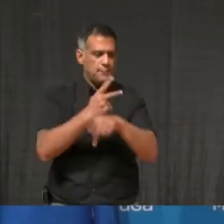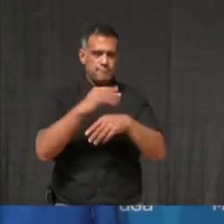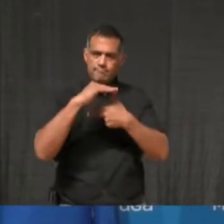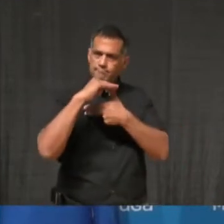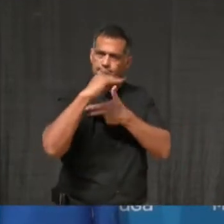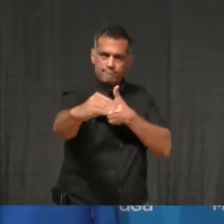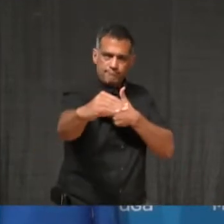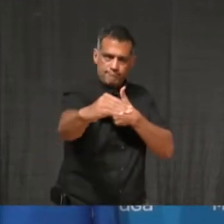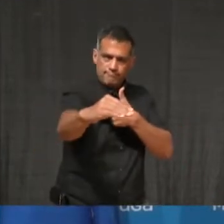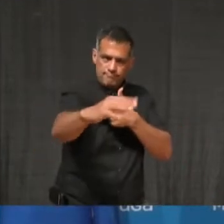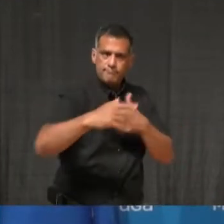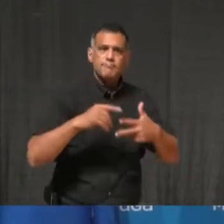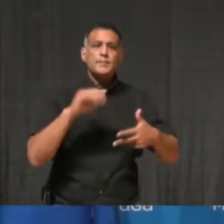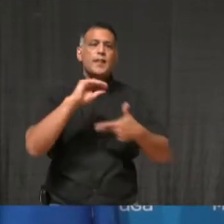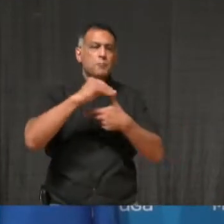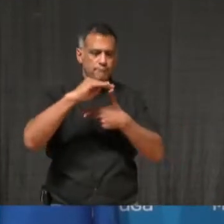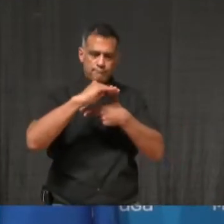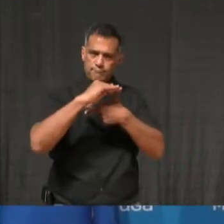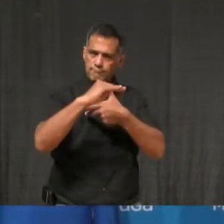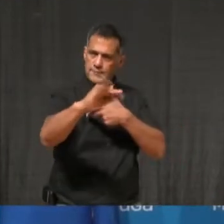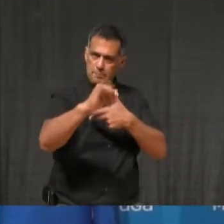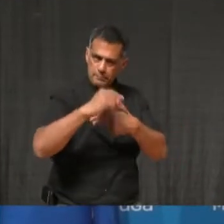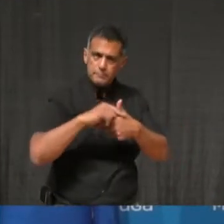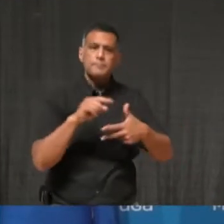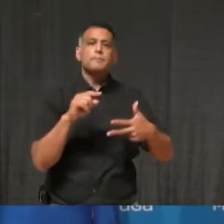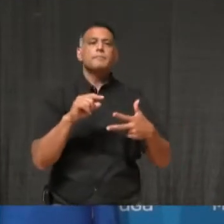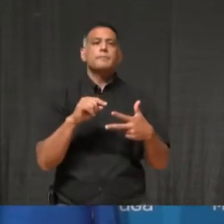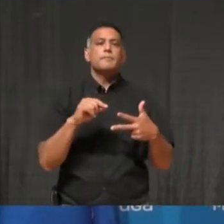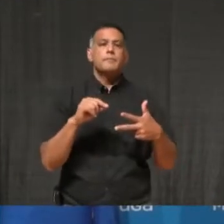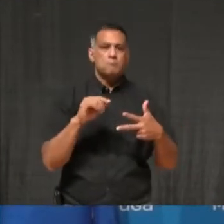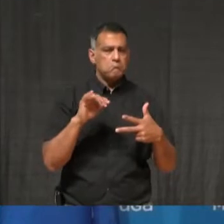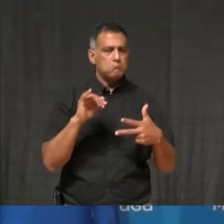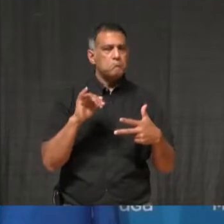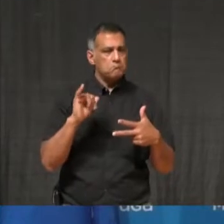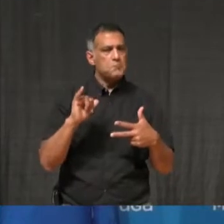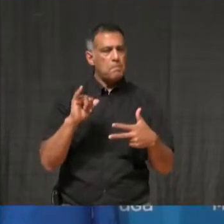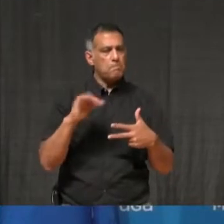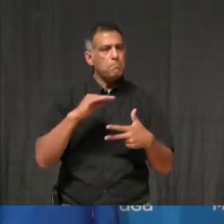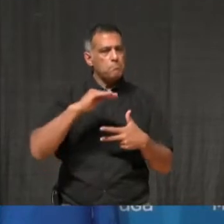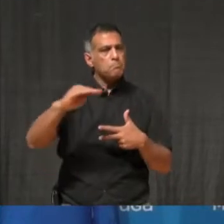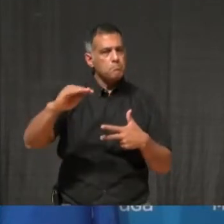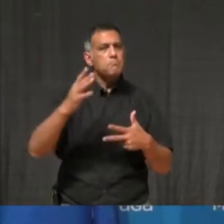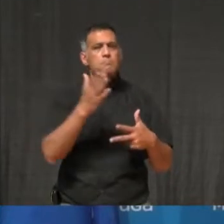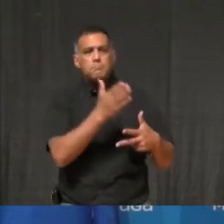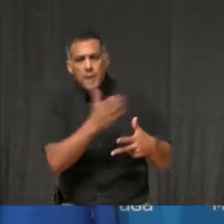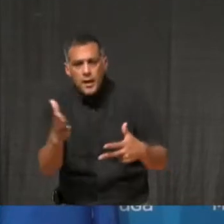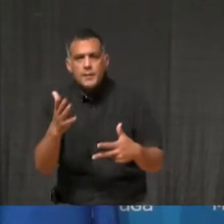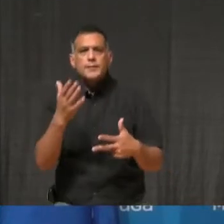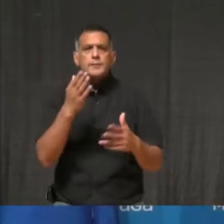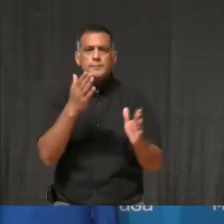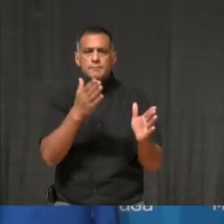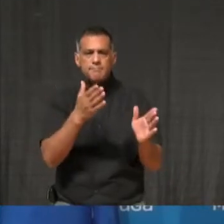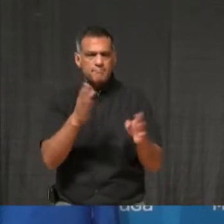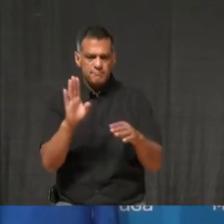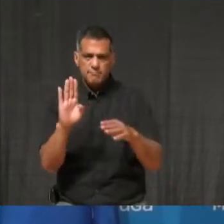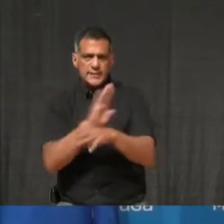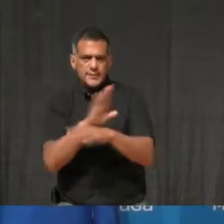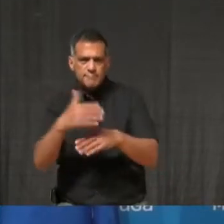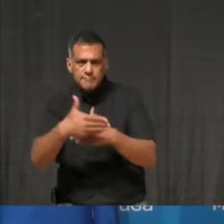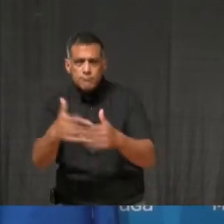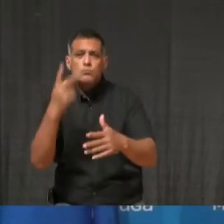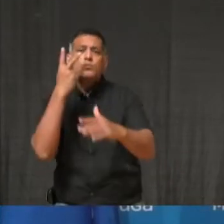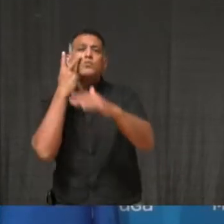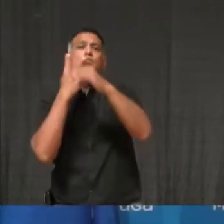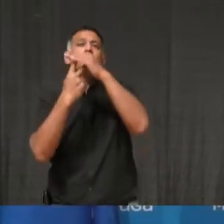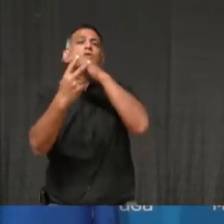rates remain stable, we need a path forward for local businesses. Many are uncertain of what the future holds and have